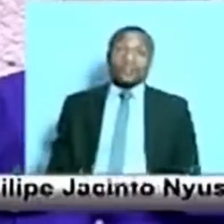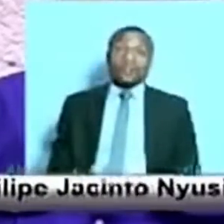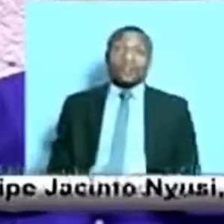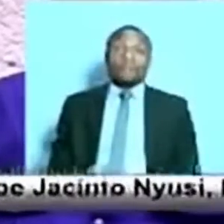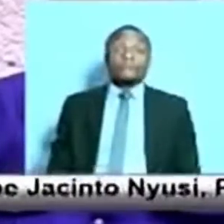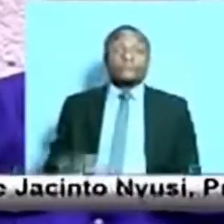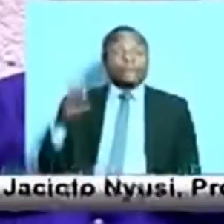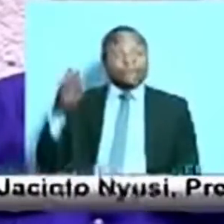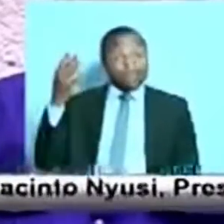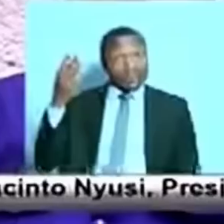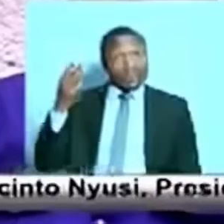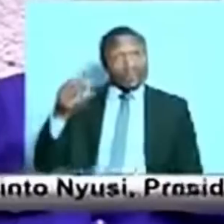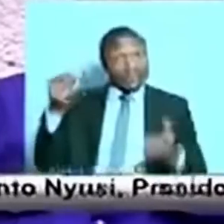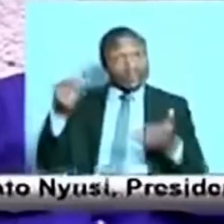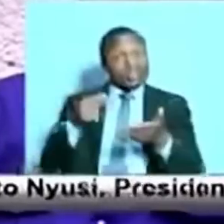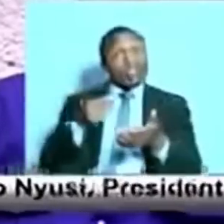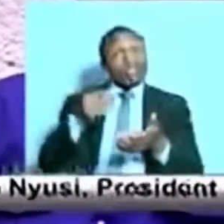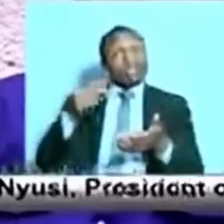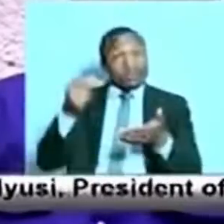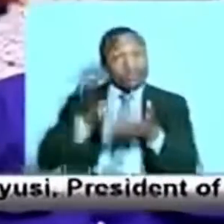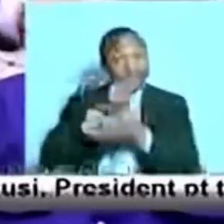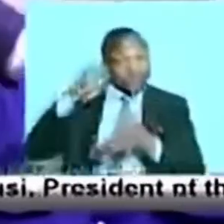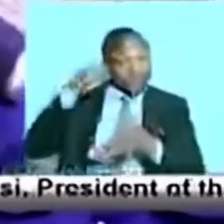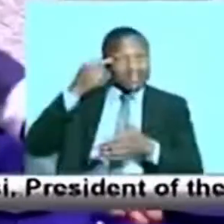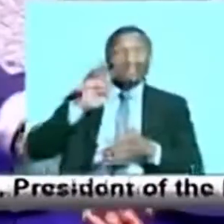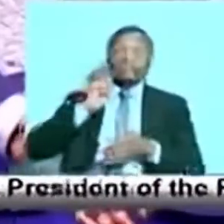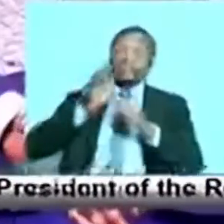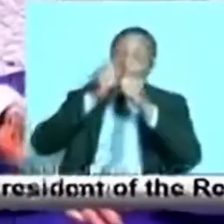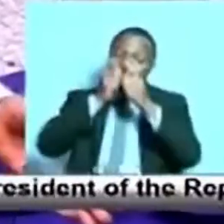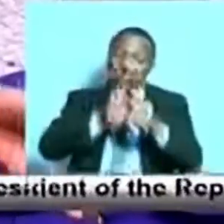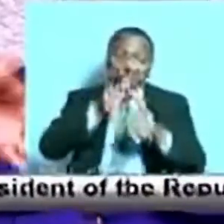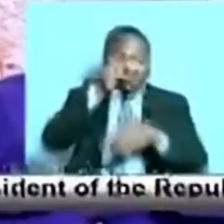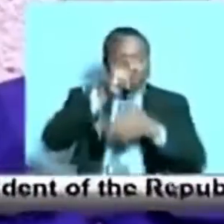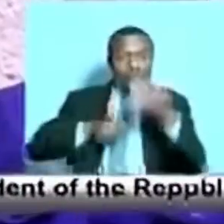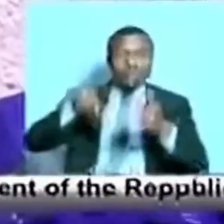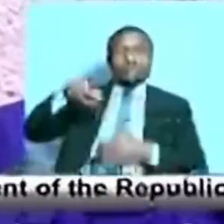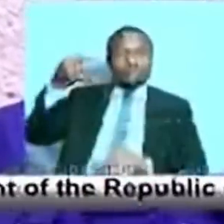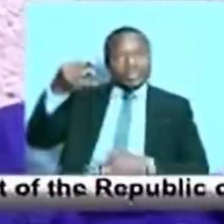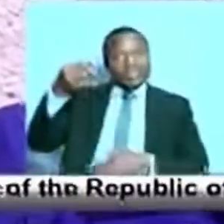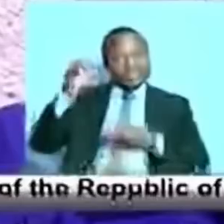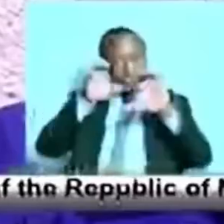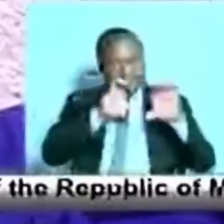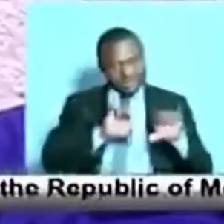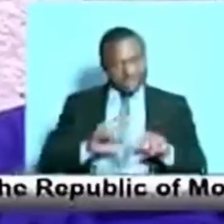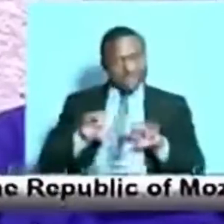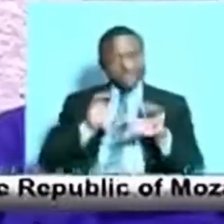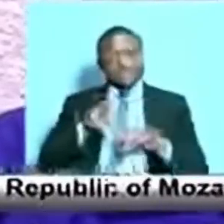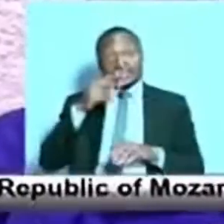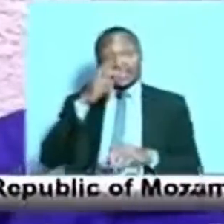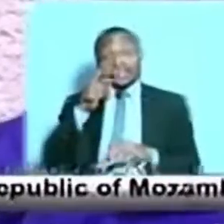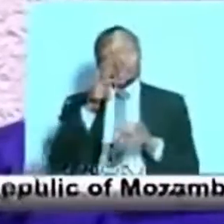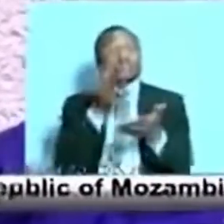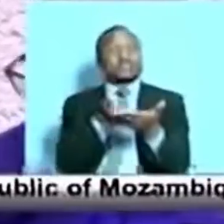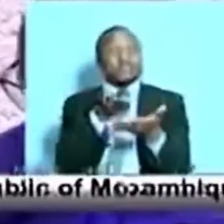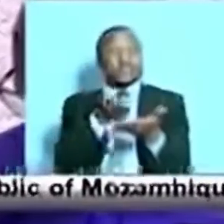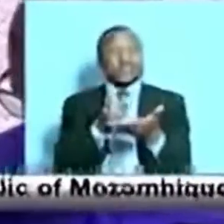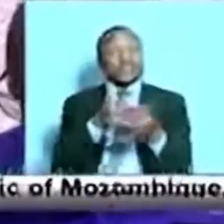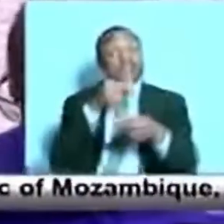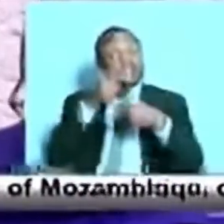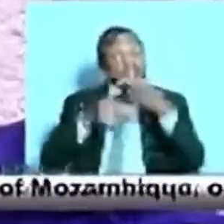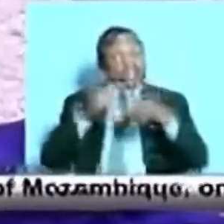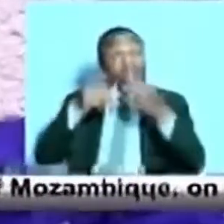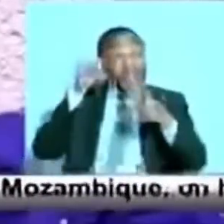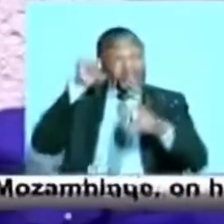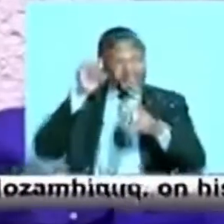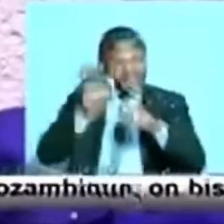the current government, the current executive, just chose to follow what PF did. And in looking at such, I mean the